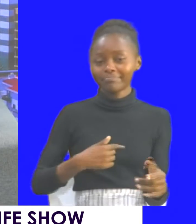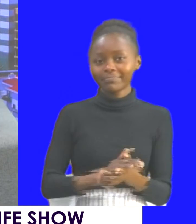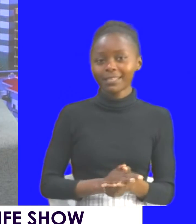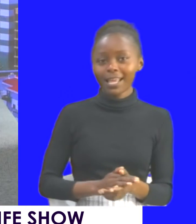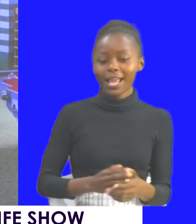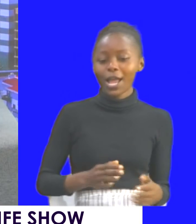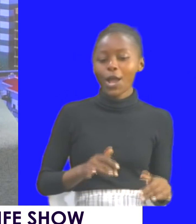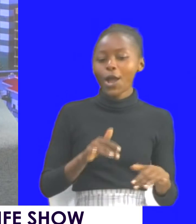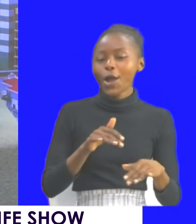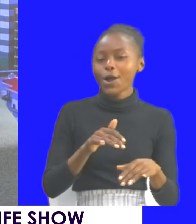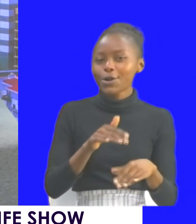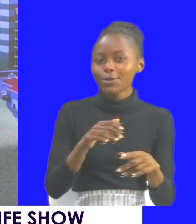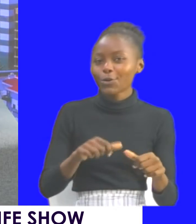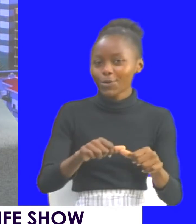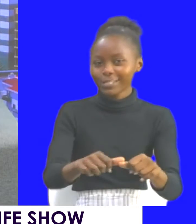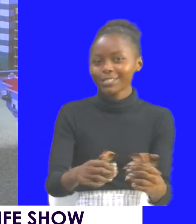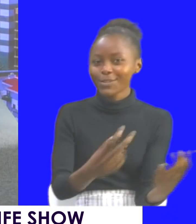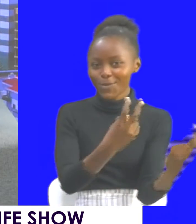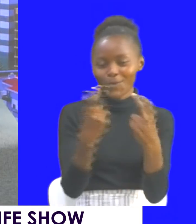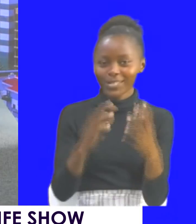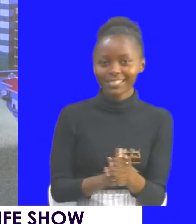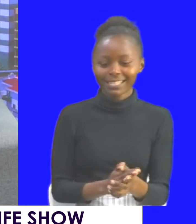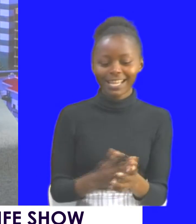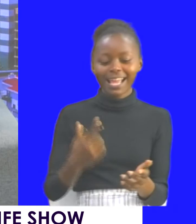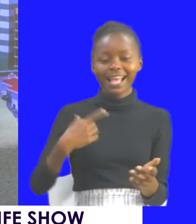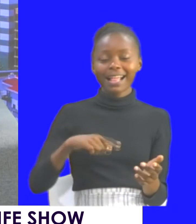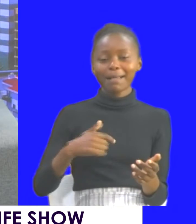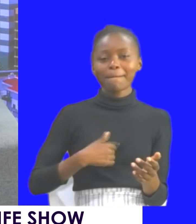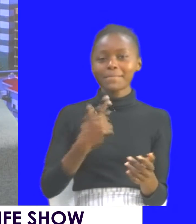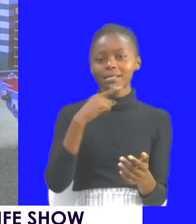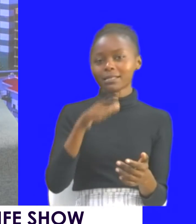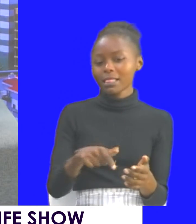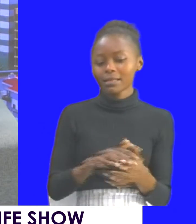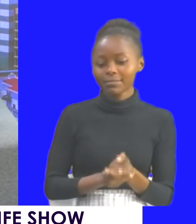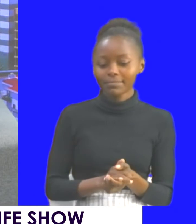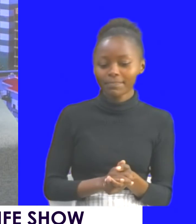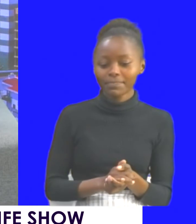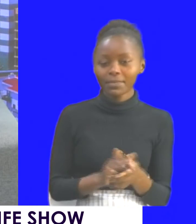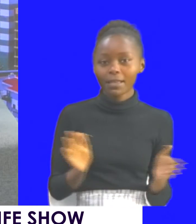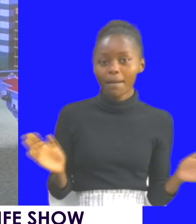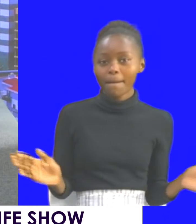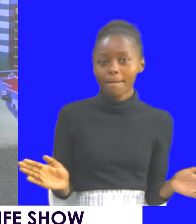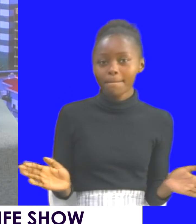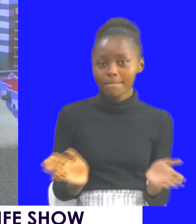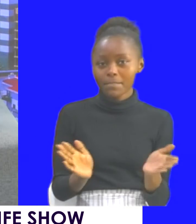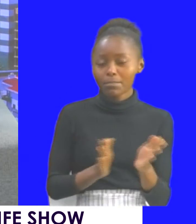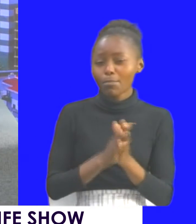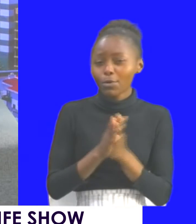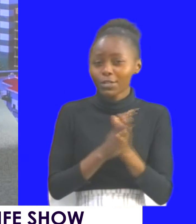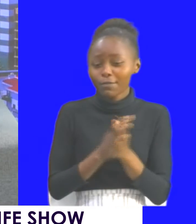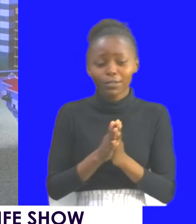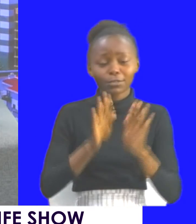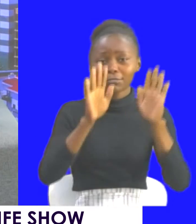watching. But let me say this before I begin. Motivation is key. None of us can move through